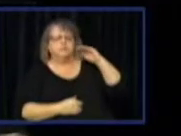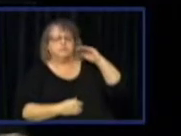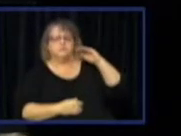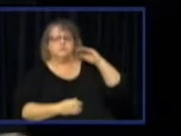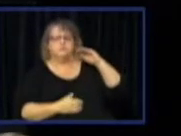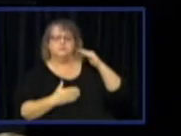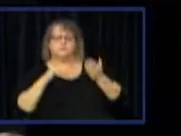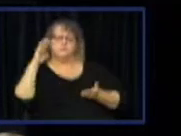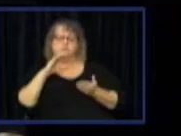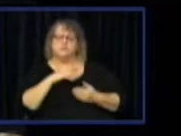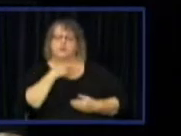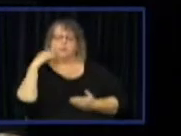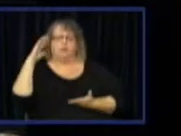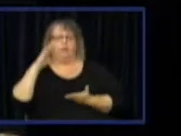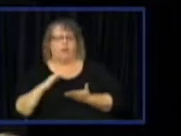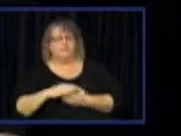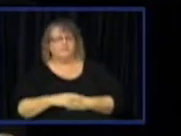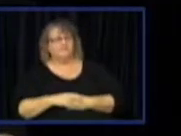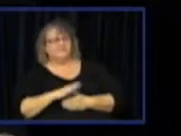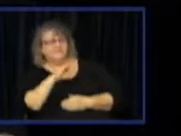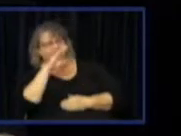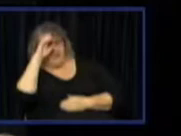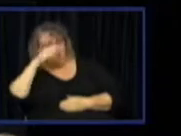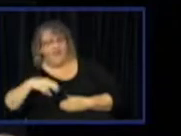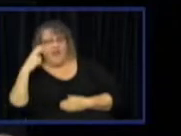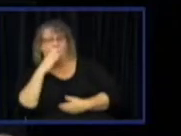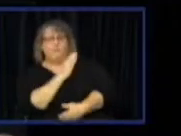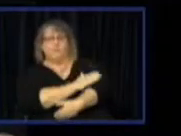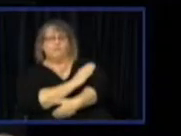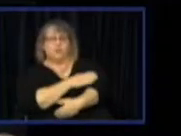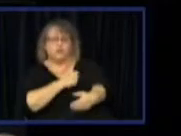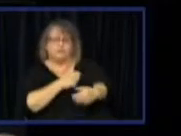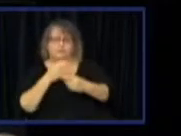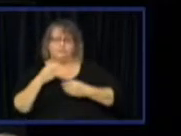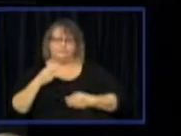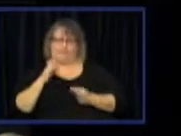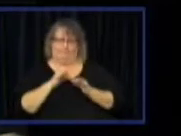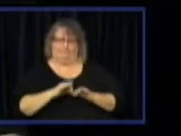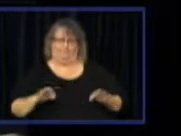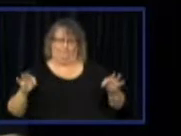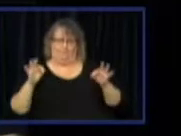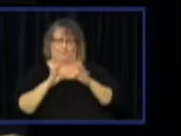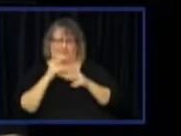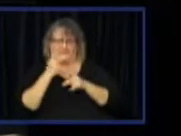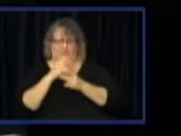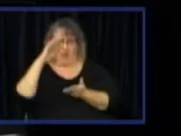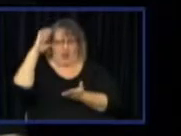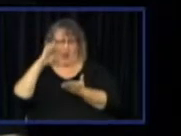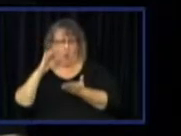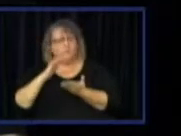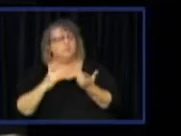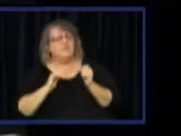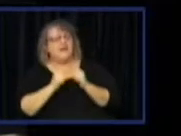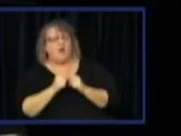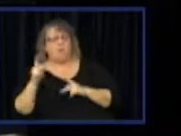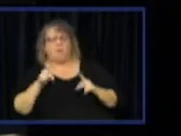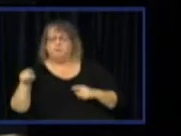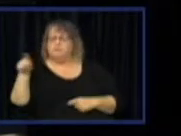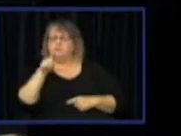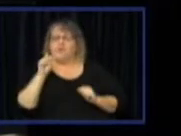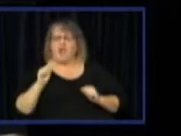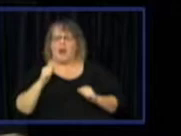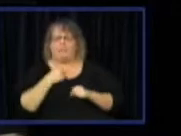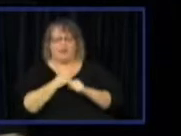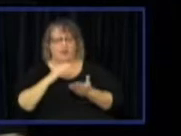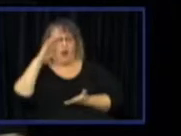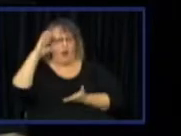stroke. And so with high blood pressure, treating high blood pressure being so important, what are some ways that people could